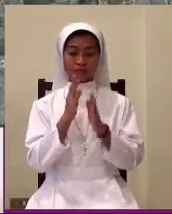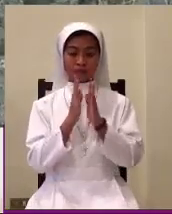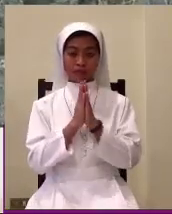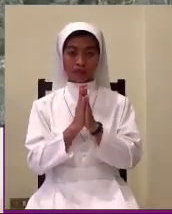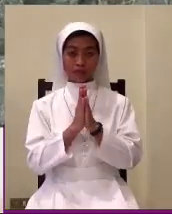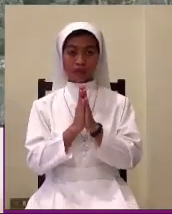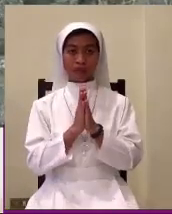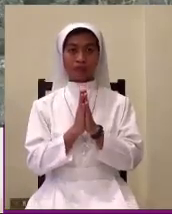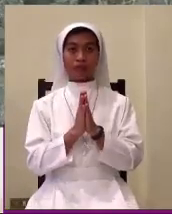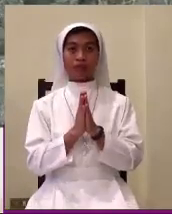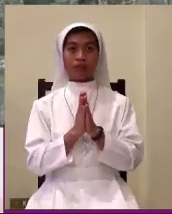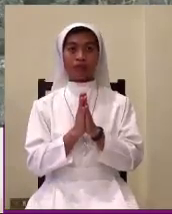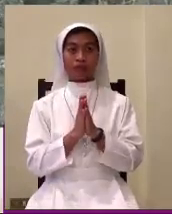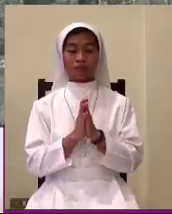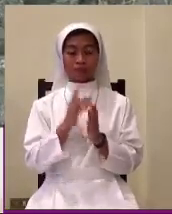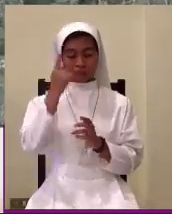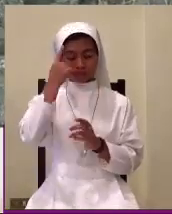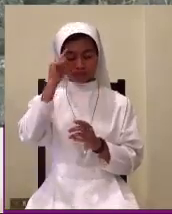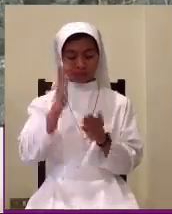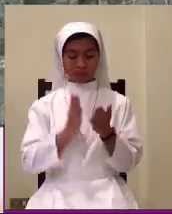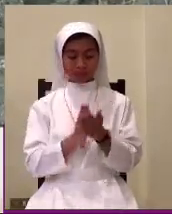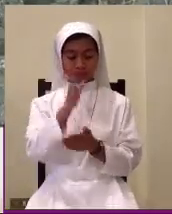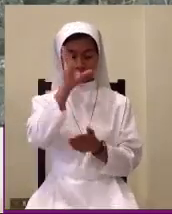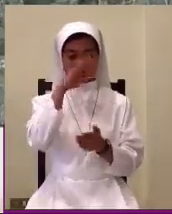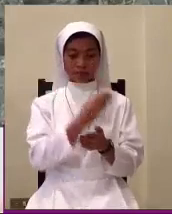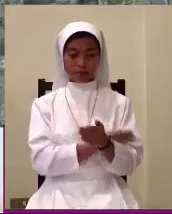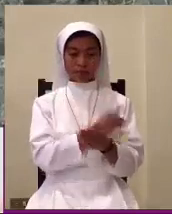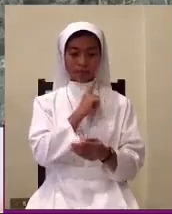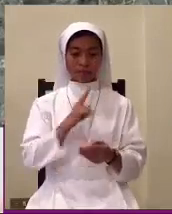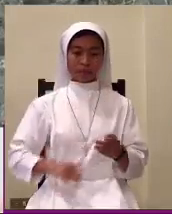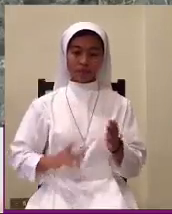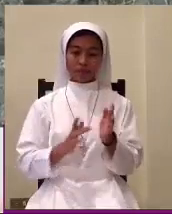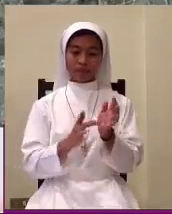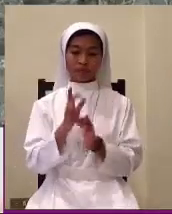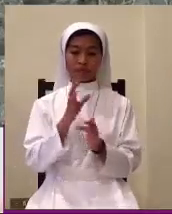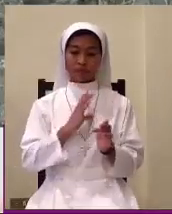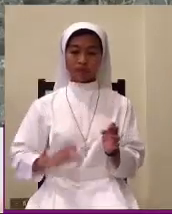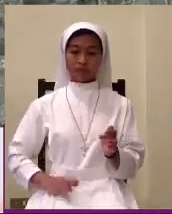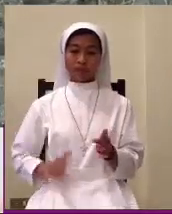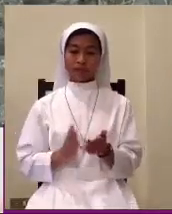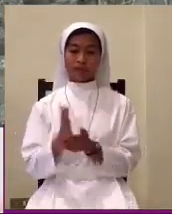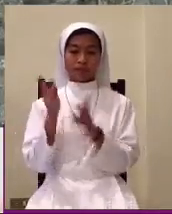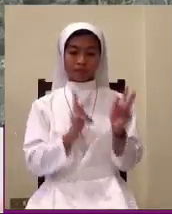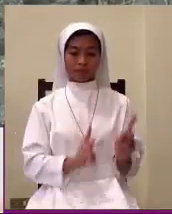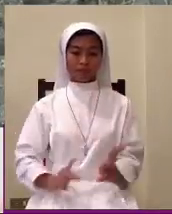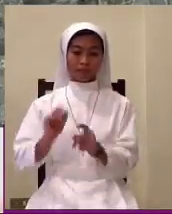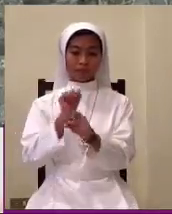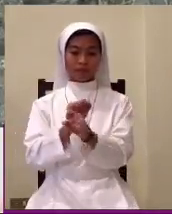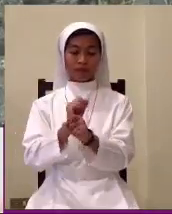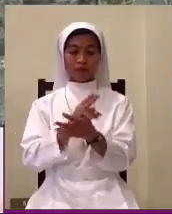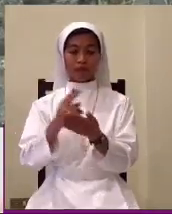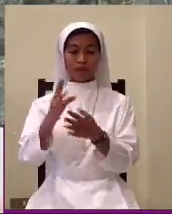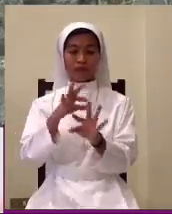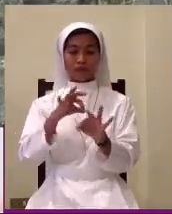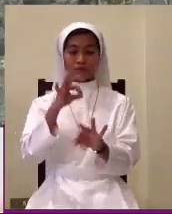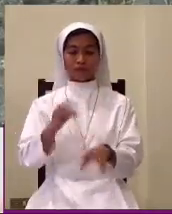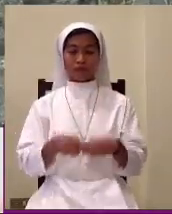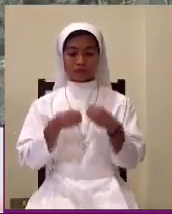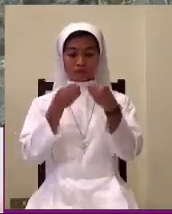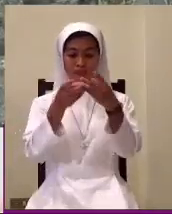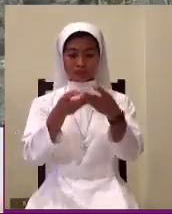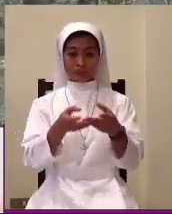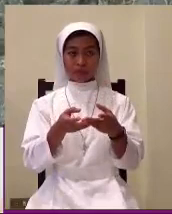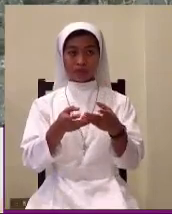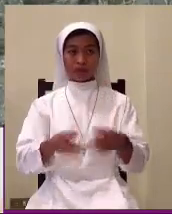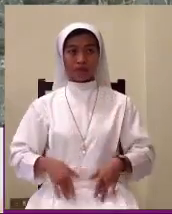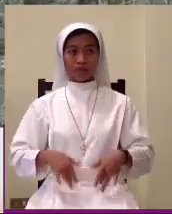through your Son, our Lord Jesus Christ, by the power and working of the Holy Spirit, you give life to all things and